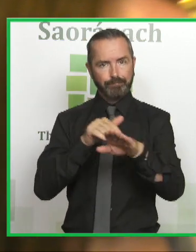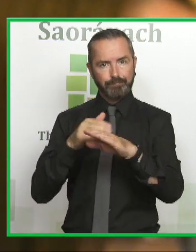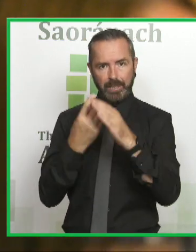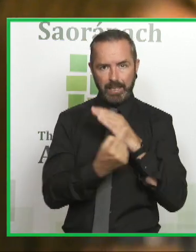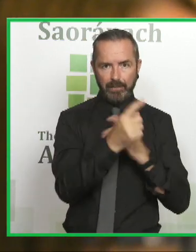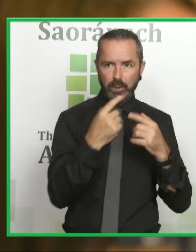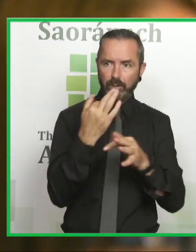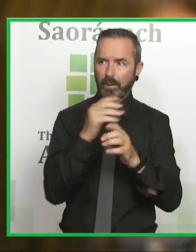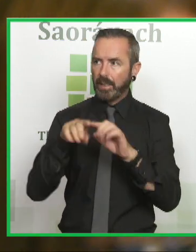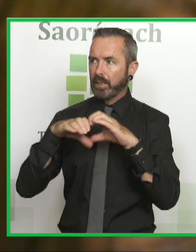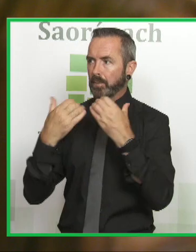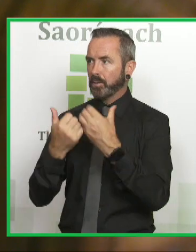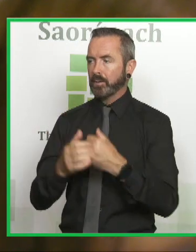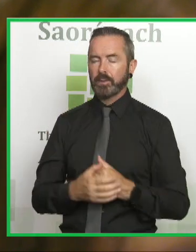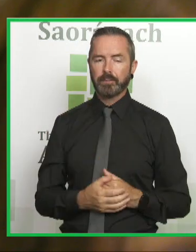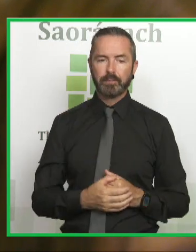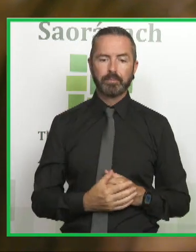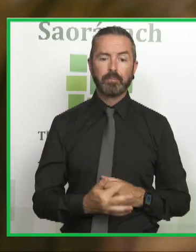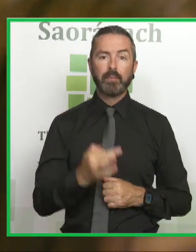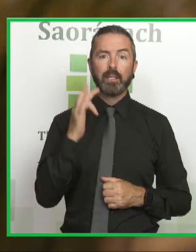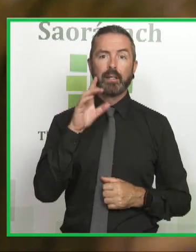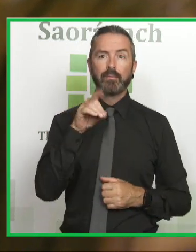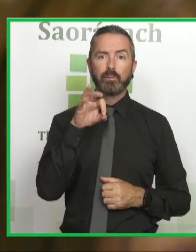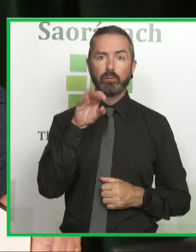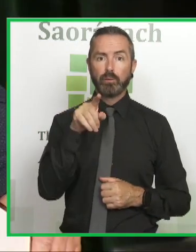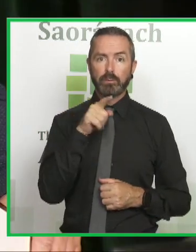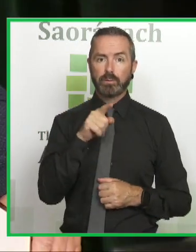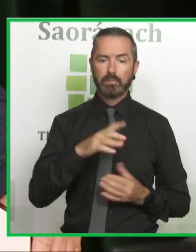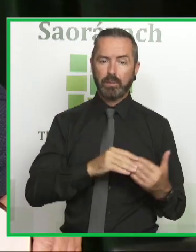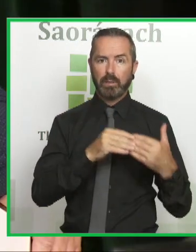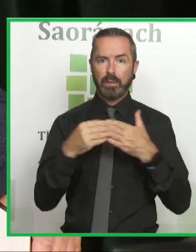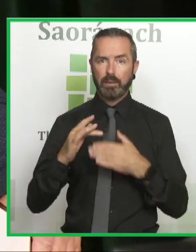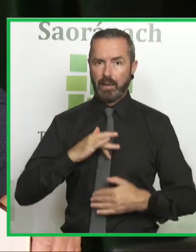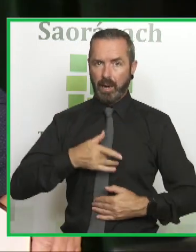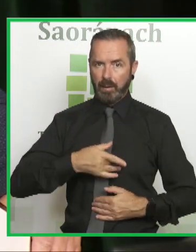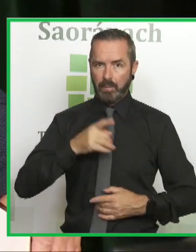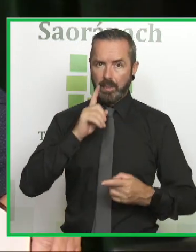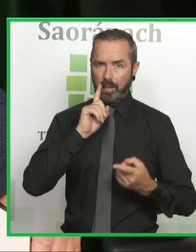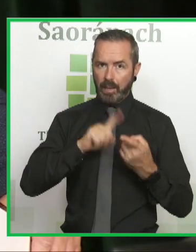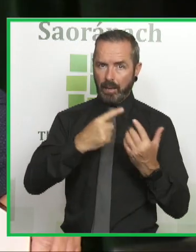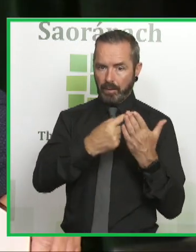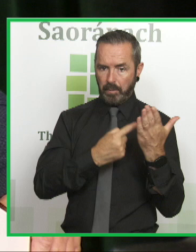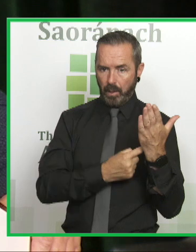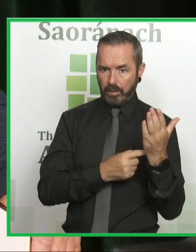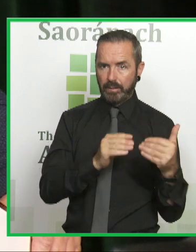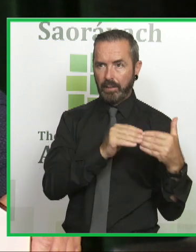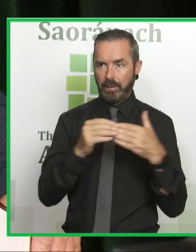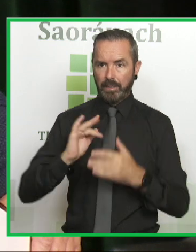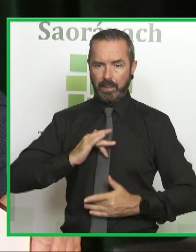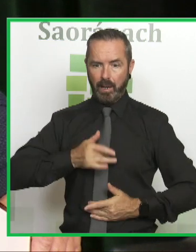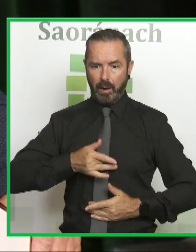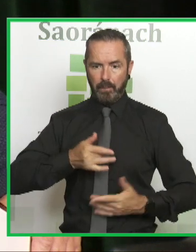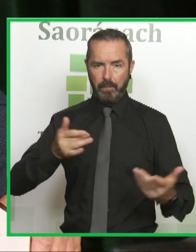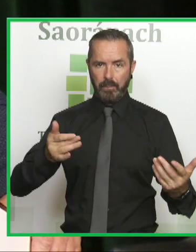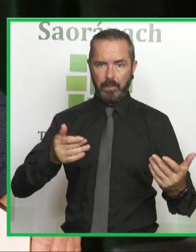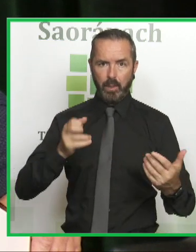and communities. And it's one thing if drugs themselves cause harm, but if the policy itself is causing harm, or the lack of